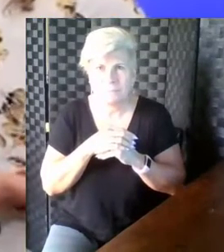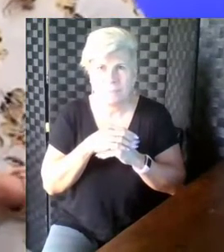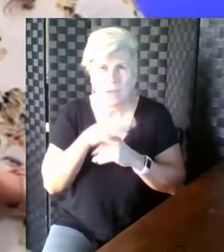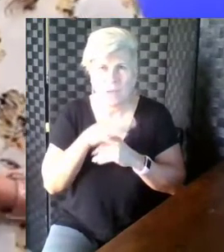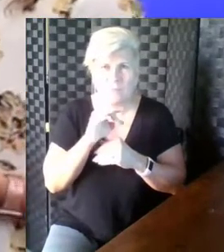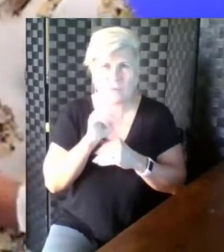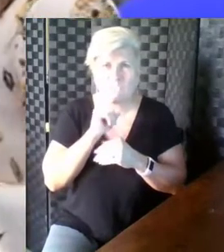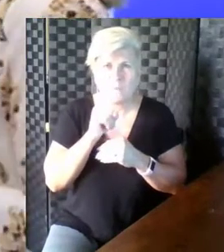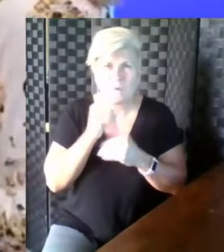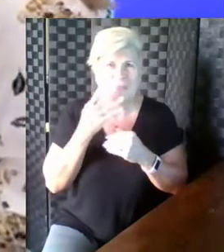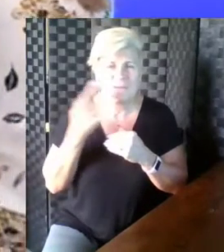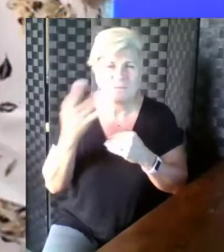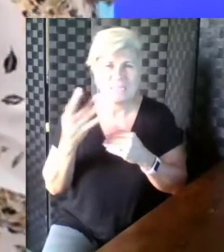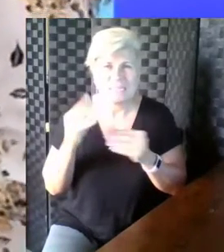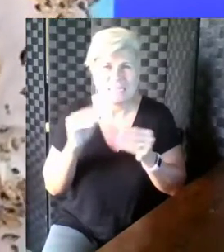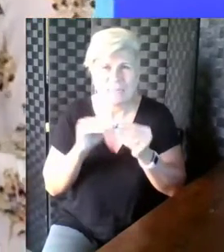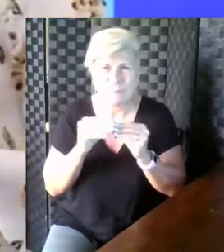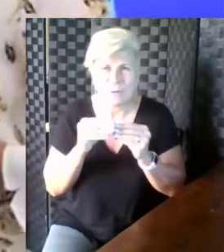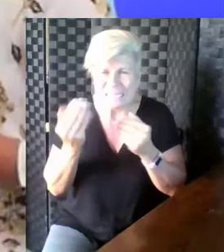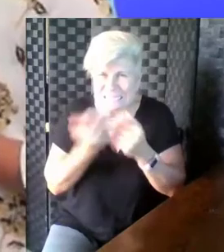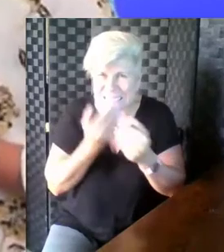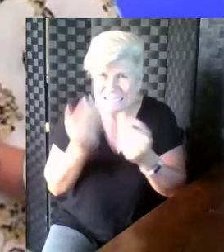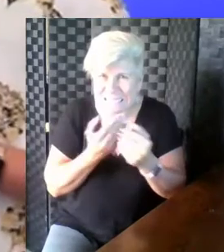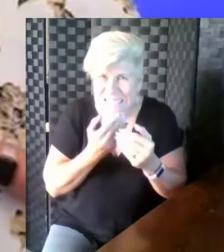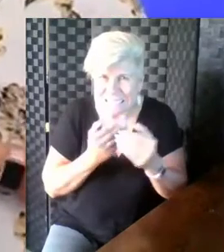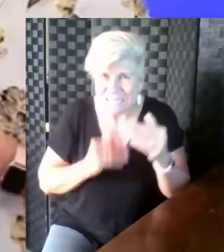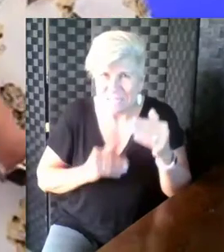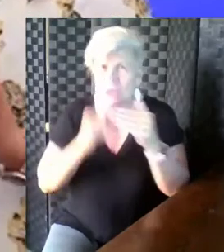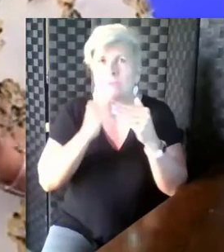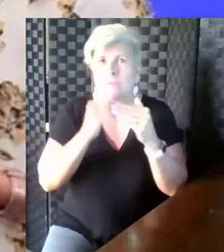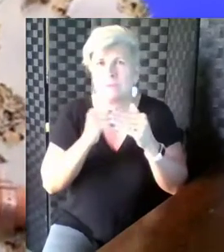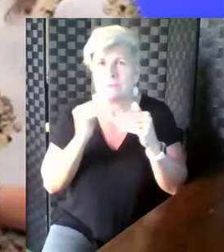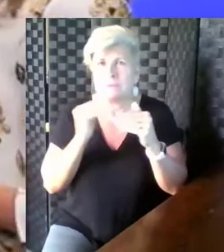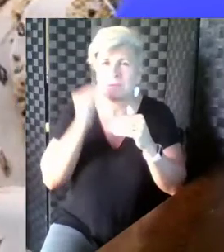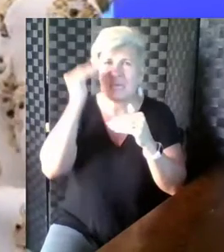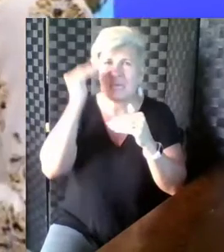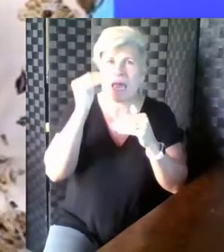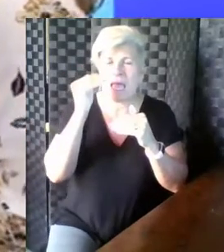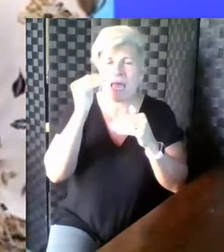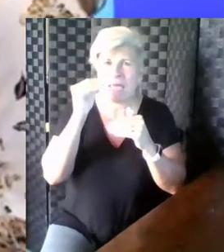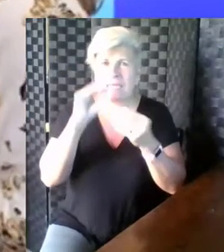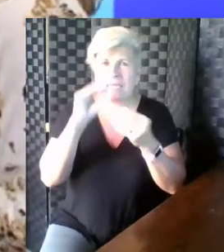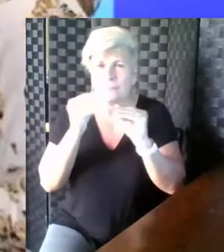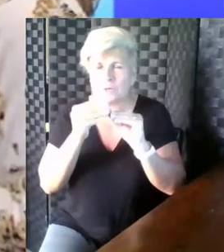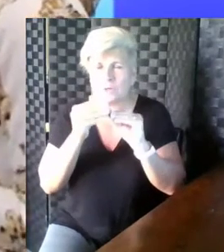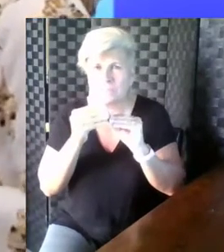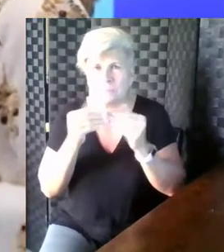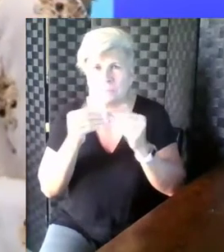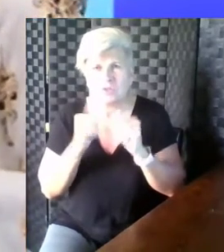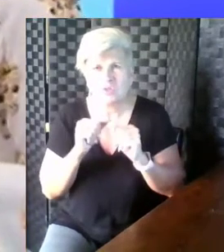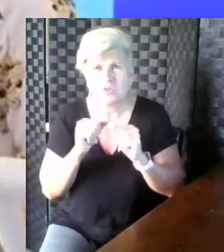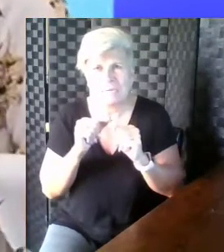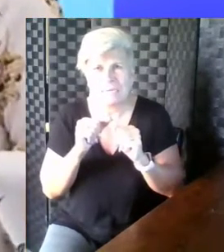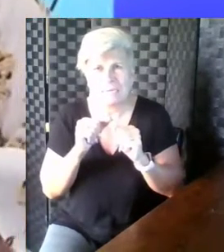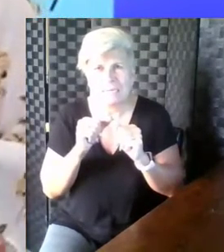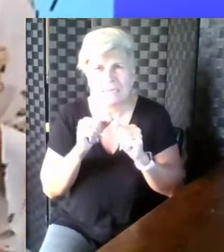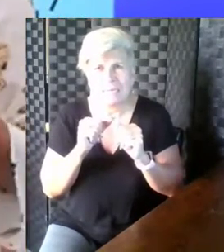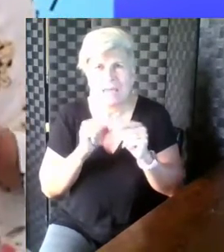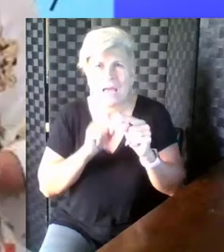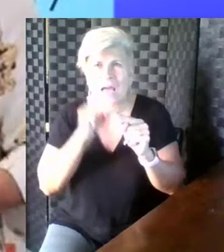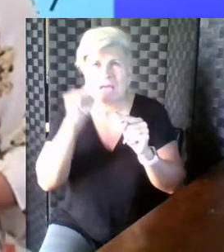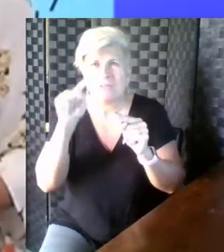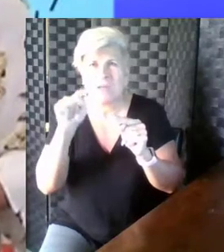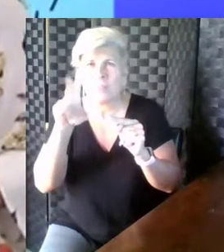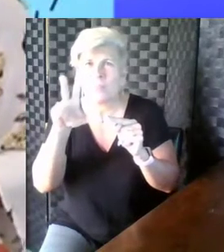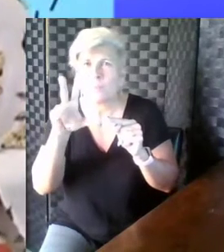want to find a really friendly number that will make it easy to get up to those high numbers. So now I'm going to try to count all the